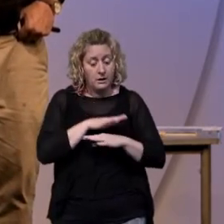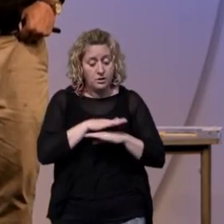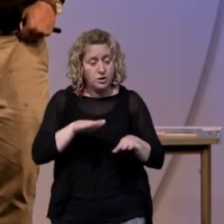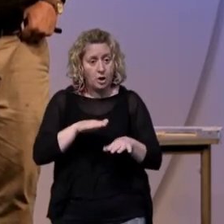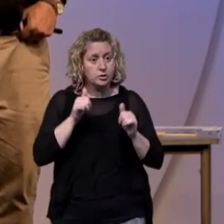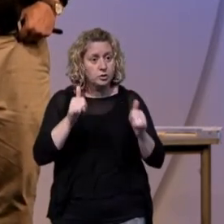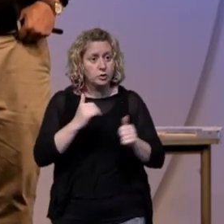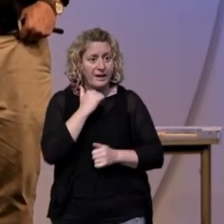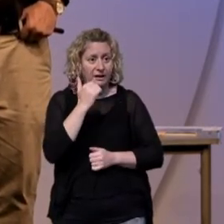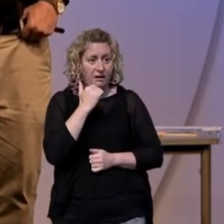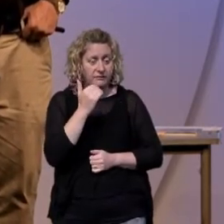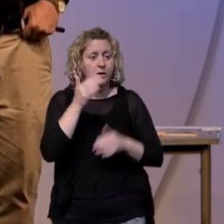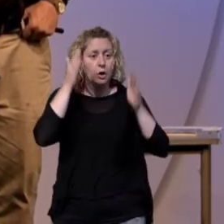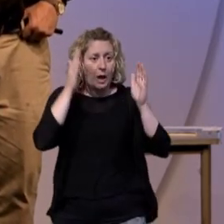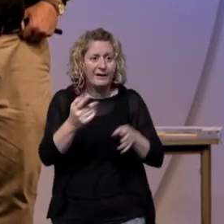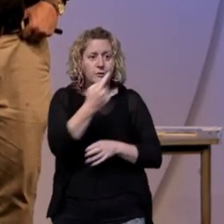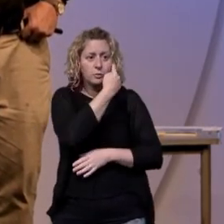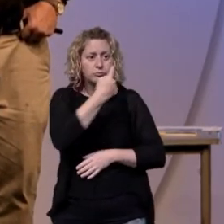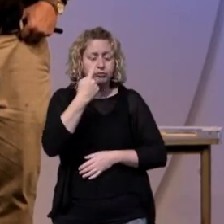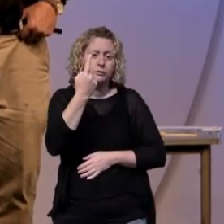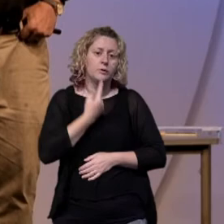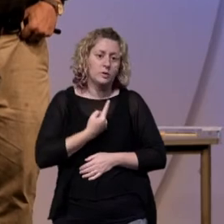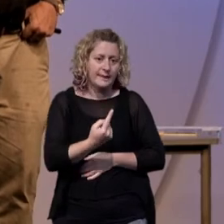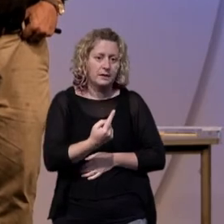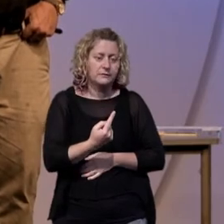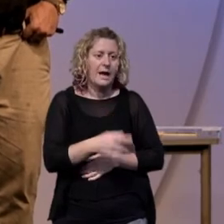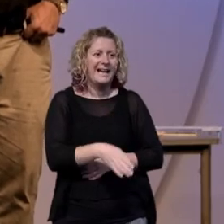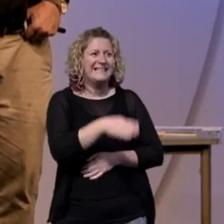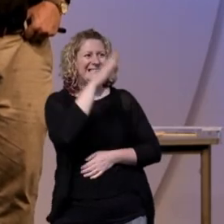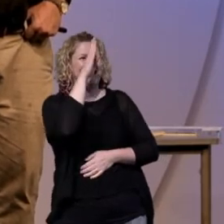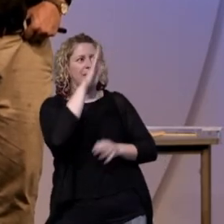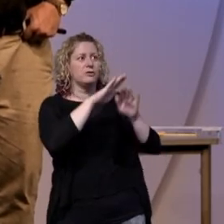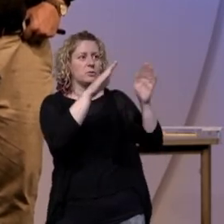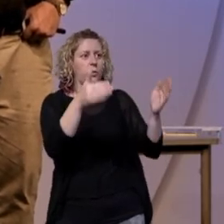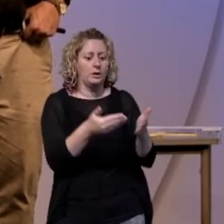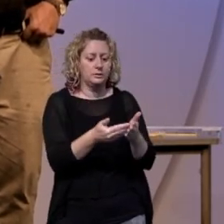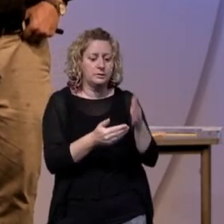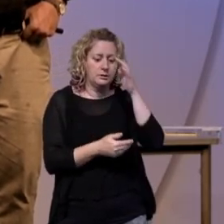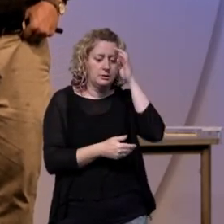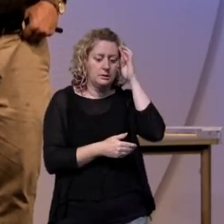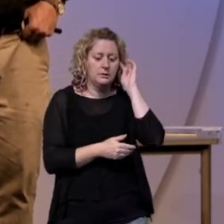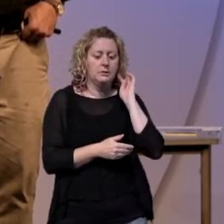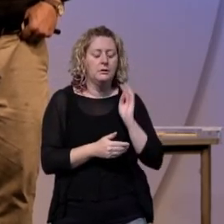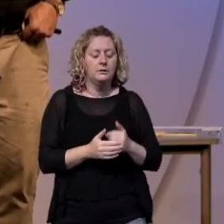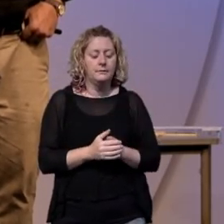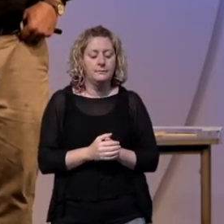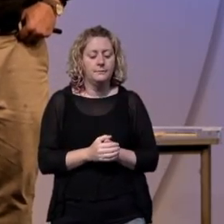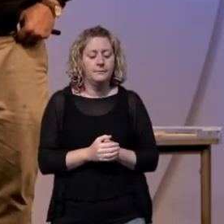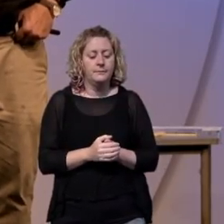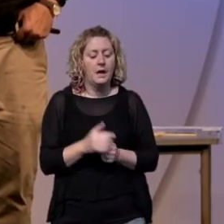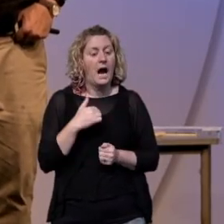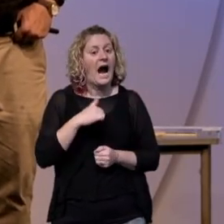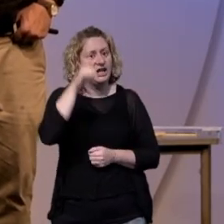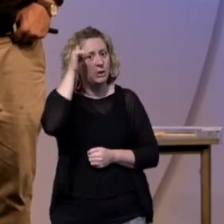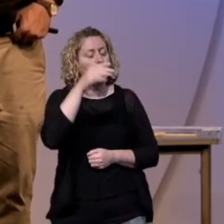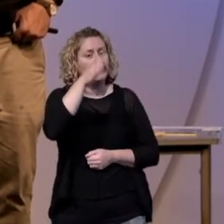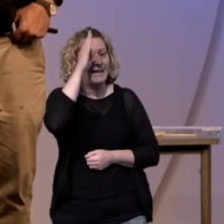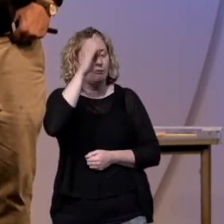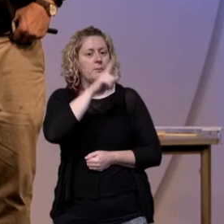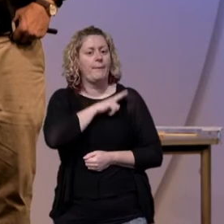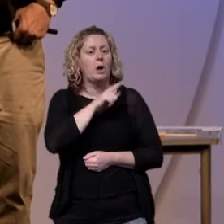yourself. And it's a dangerous world. And I knew it was dangerous because the prefect in my dorm got into bed with the prefect in the next door dorm each night. So it was